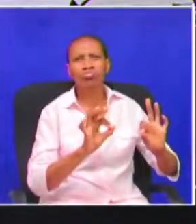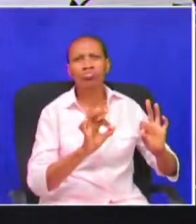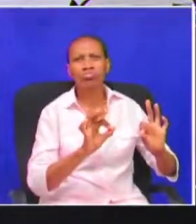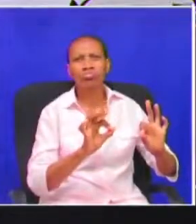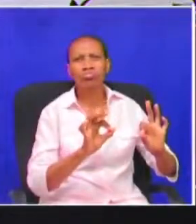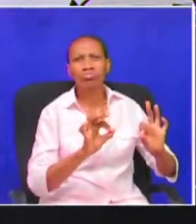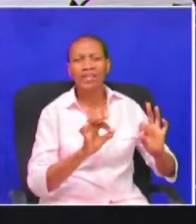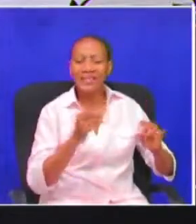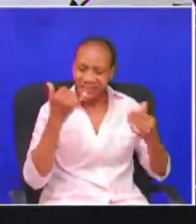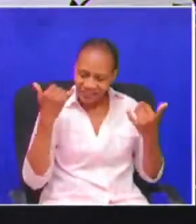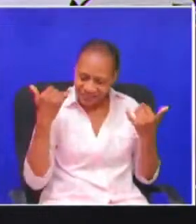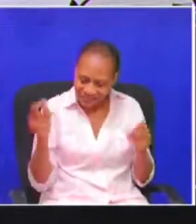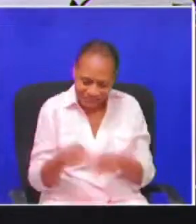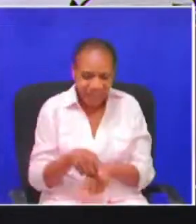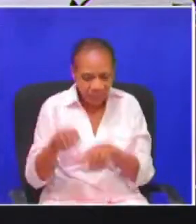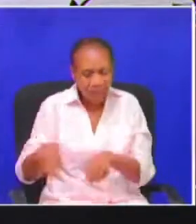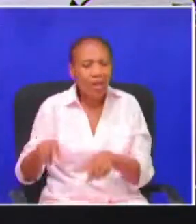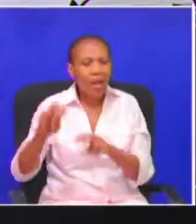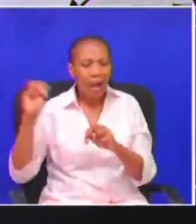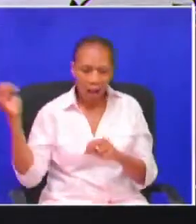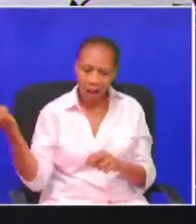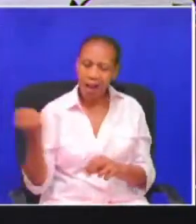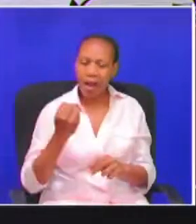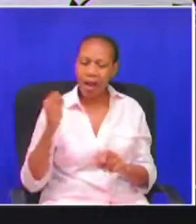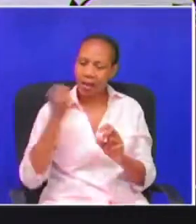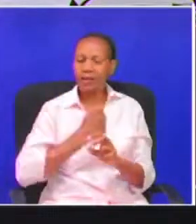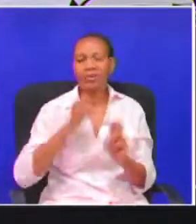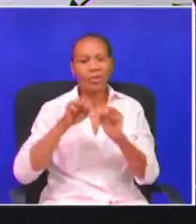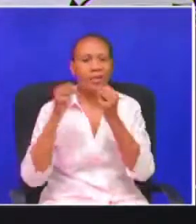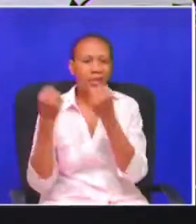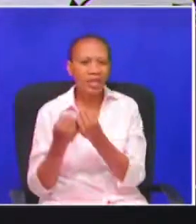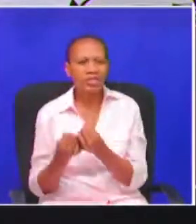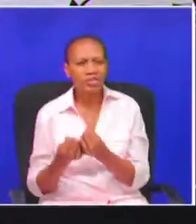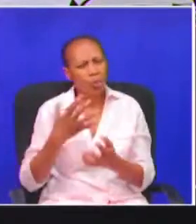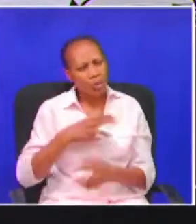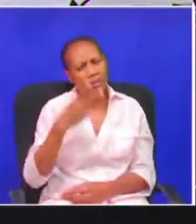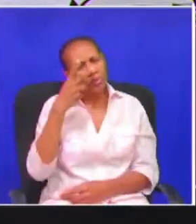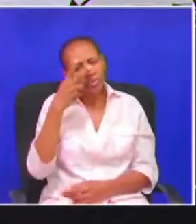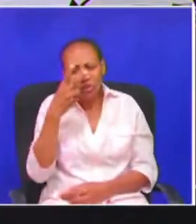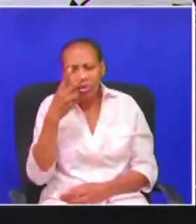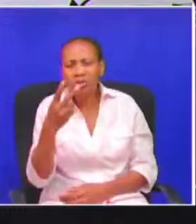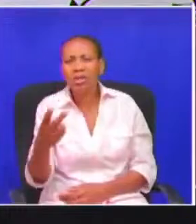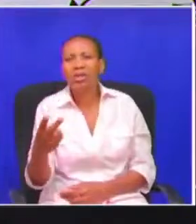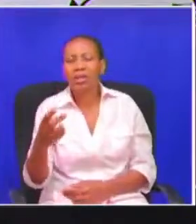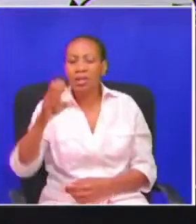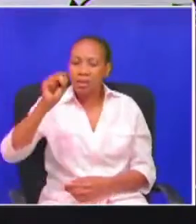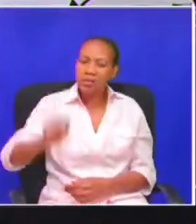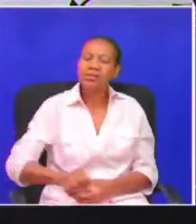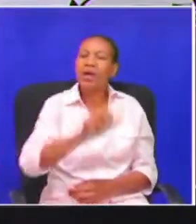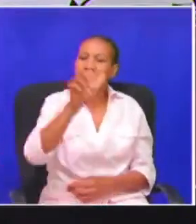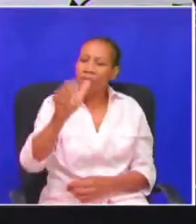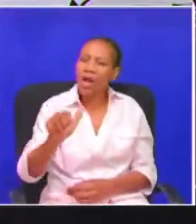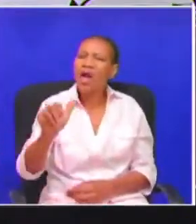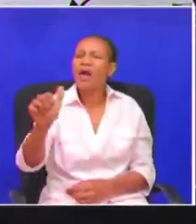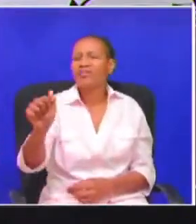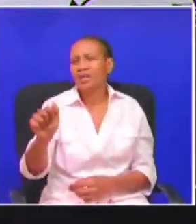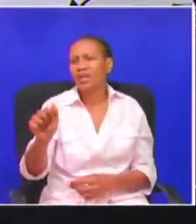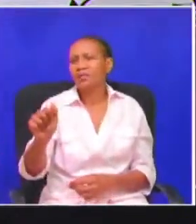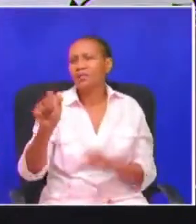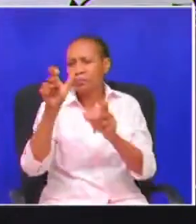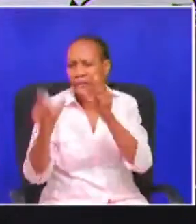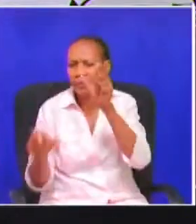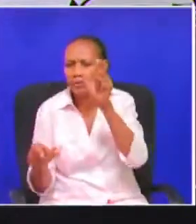of our nation to see how South Africans will take the trouble of going to hospitals